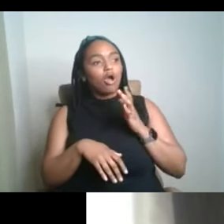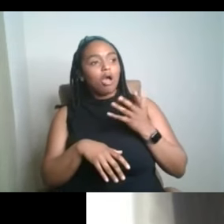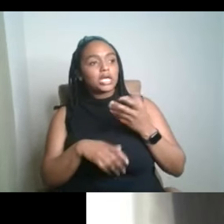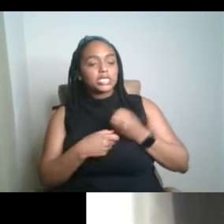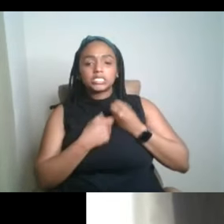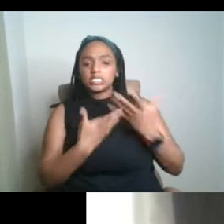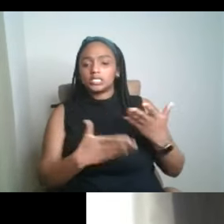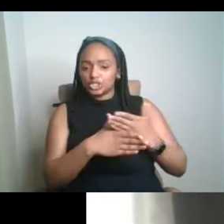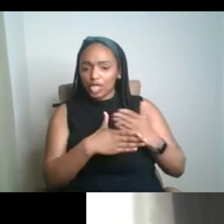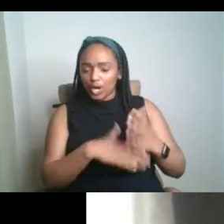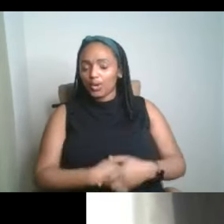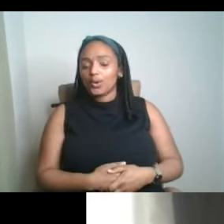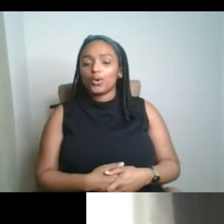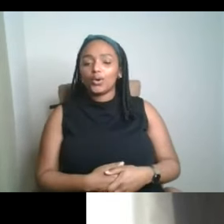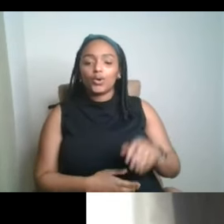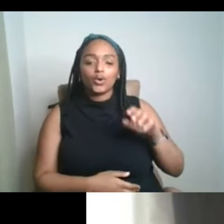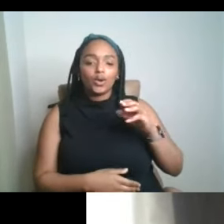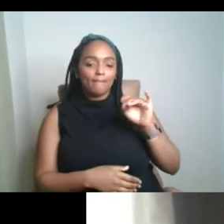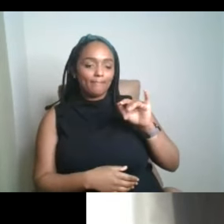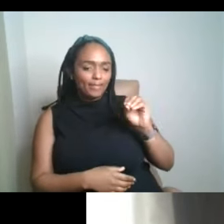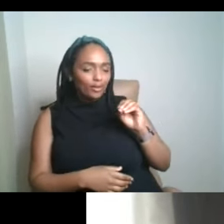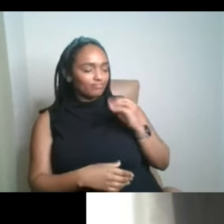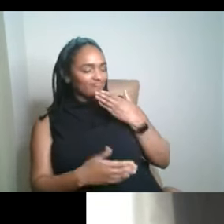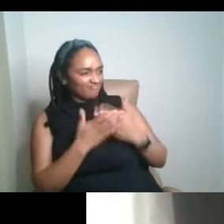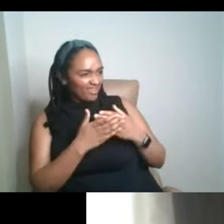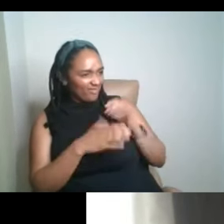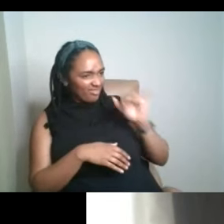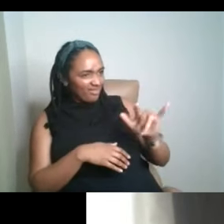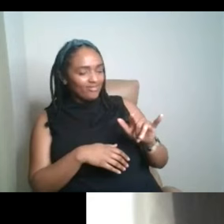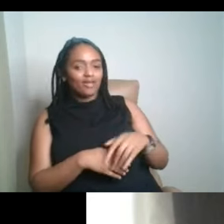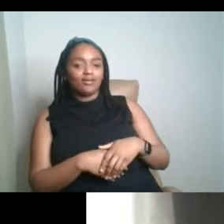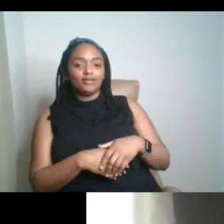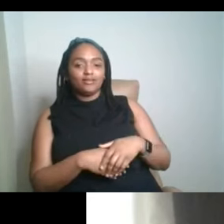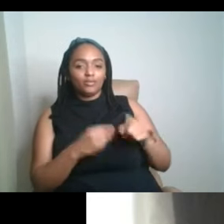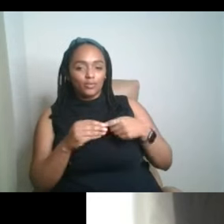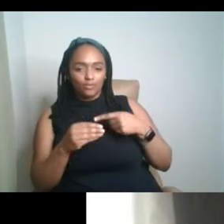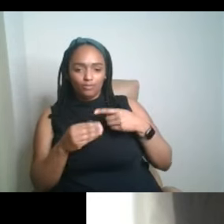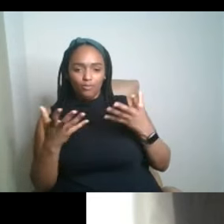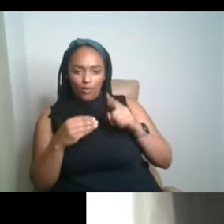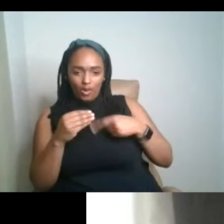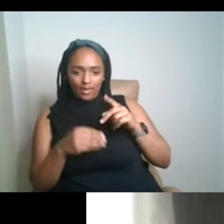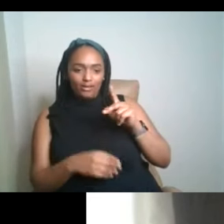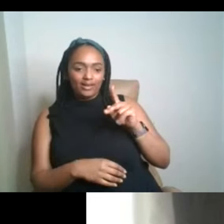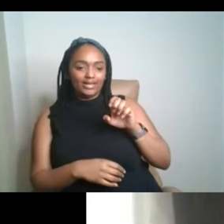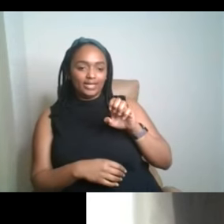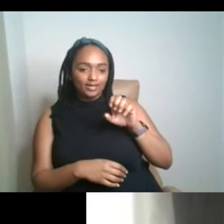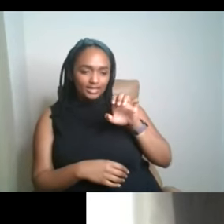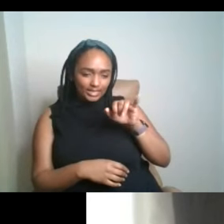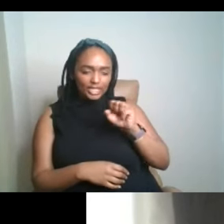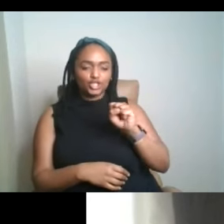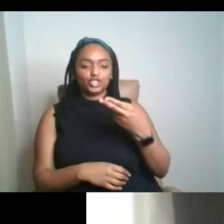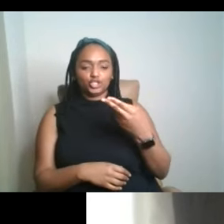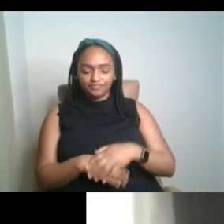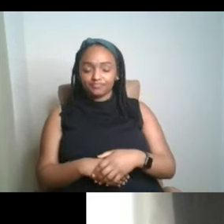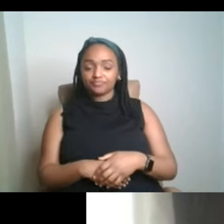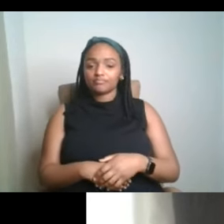yeah. Thank you for that. I love that. What about you, Keish? Oh yeah, definitely. I always